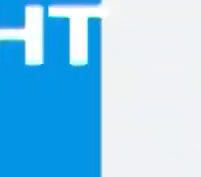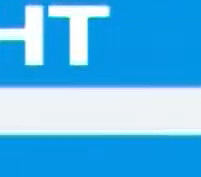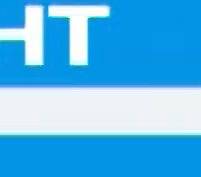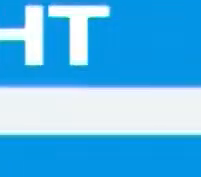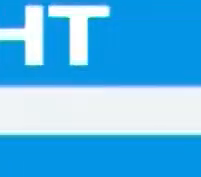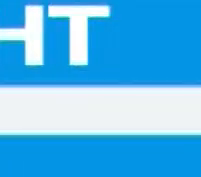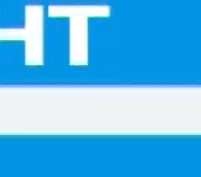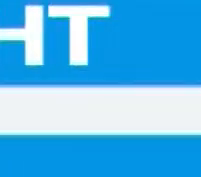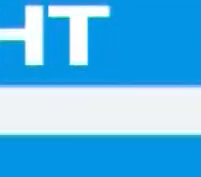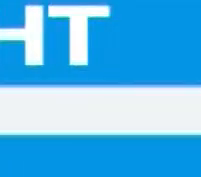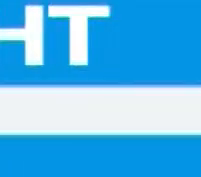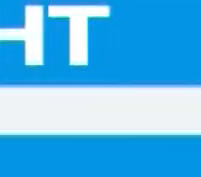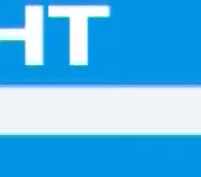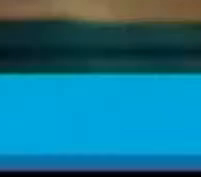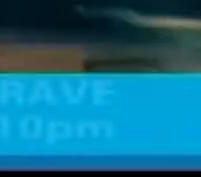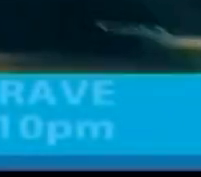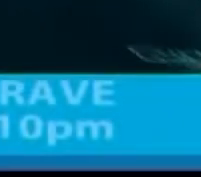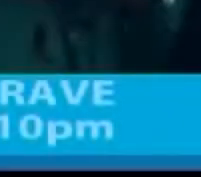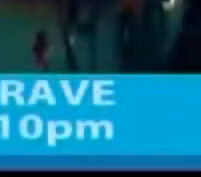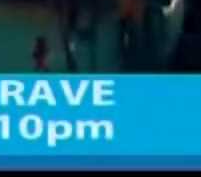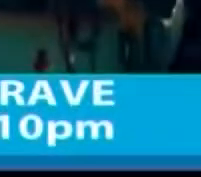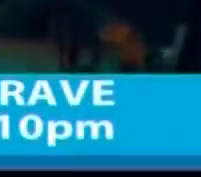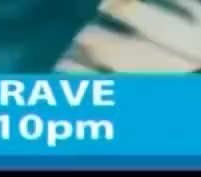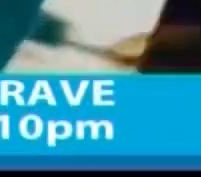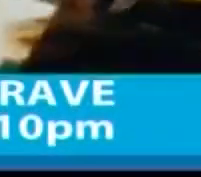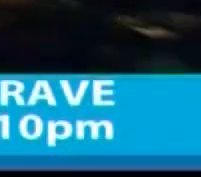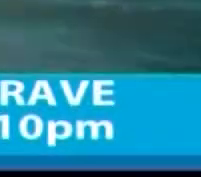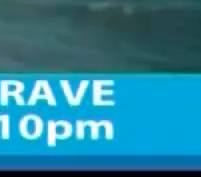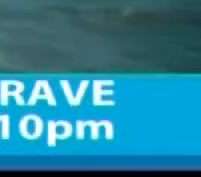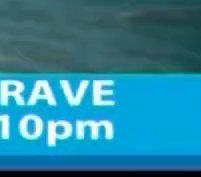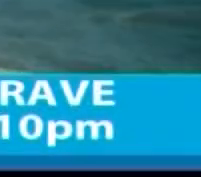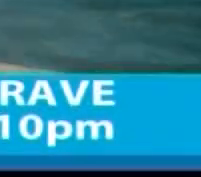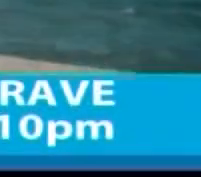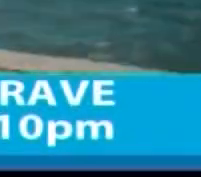Tonight on KBC Channel 1. Ashanti Kotoko.